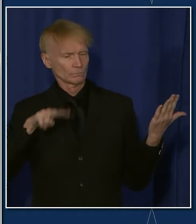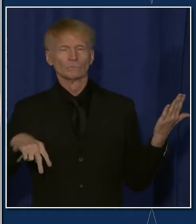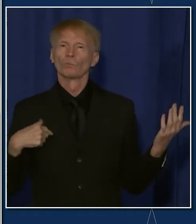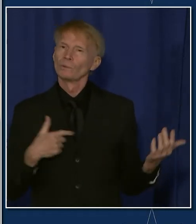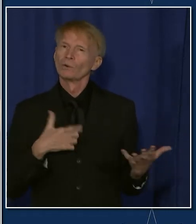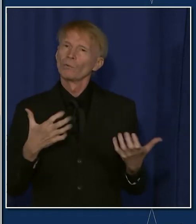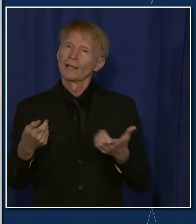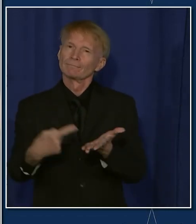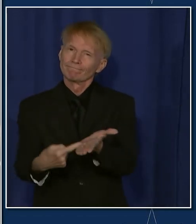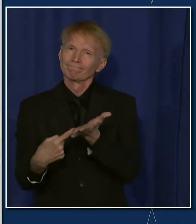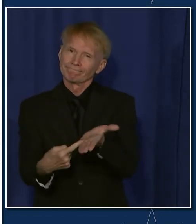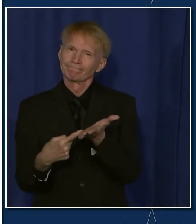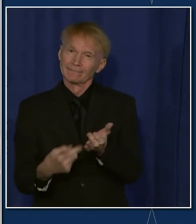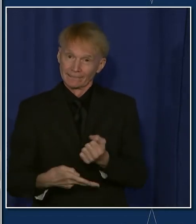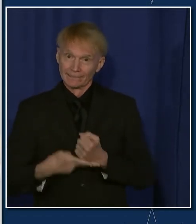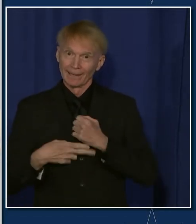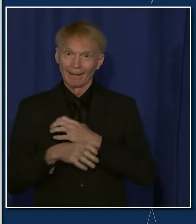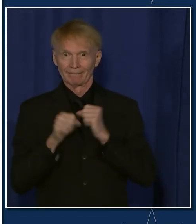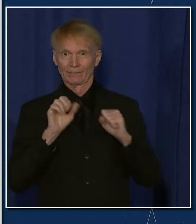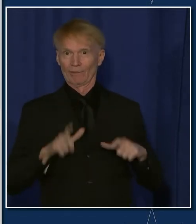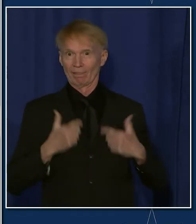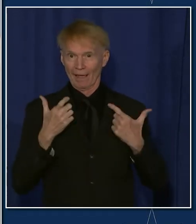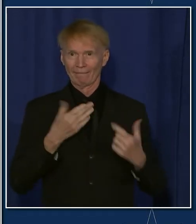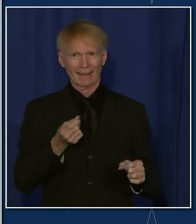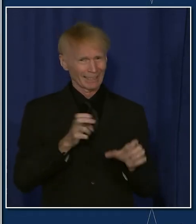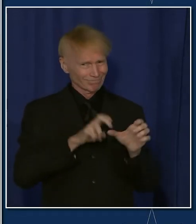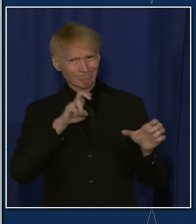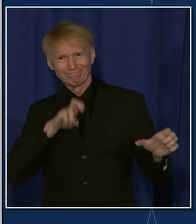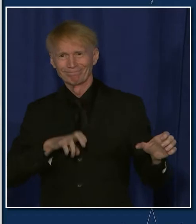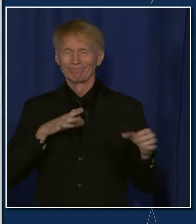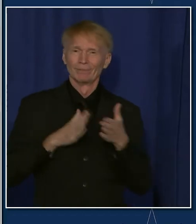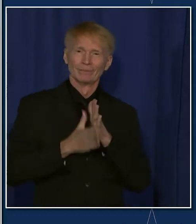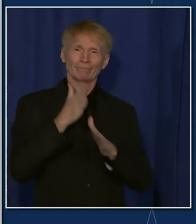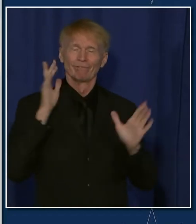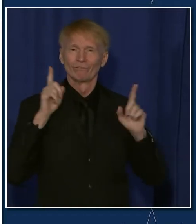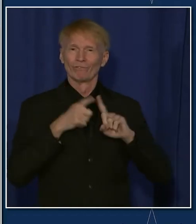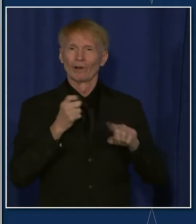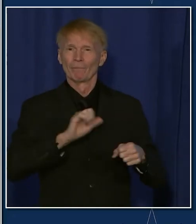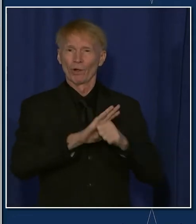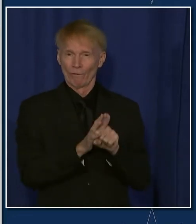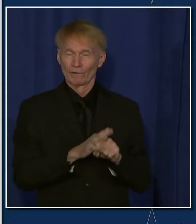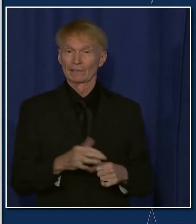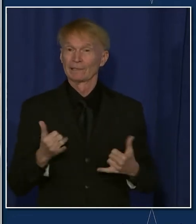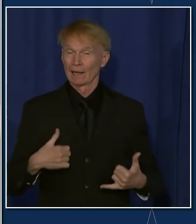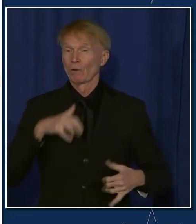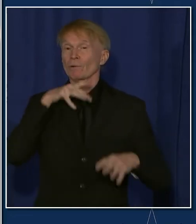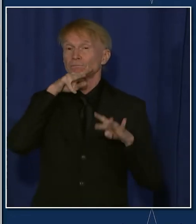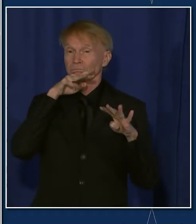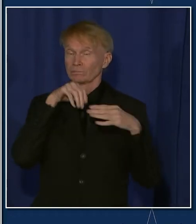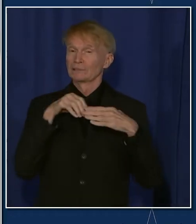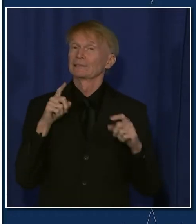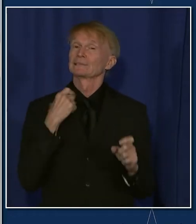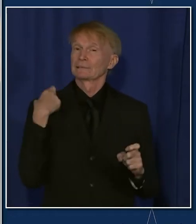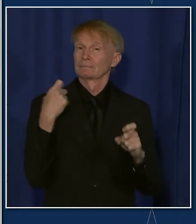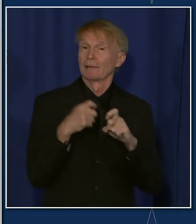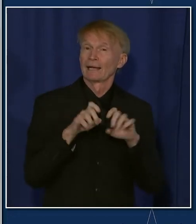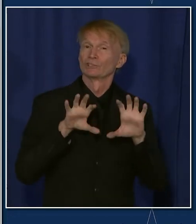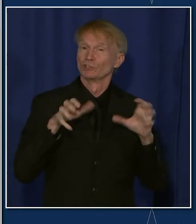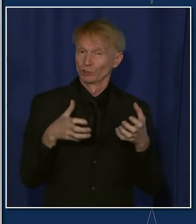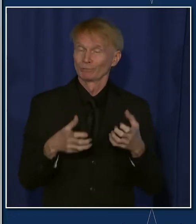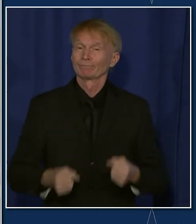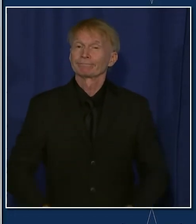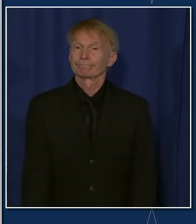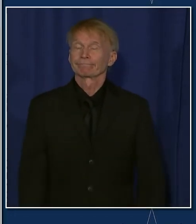save lives. We all want to get out of this pandemic. Now I'll say my remarks in Spanish. Buenas tardes a